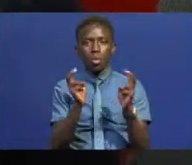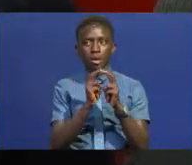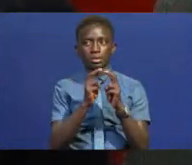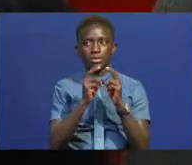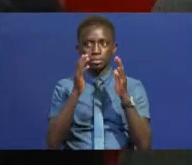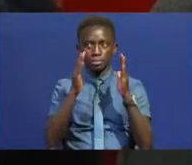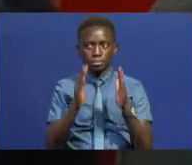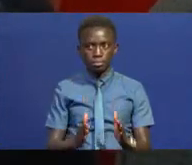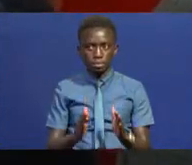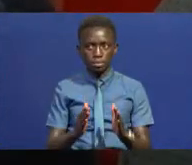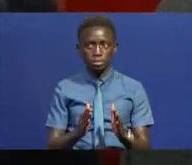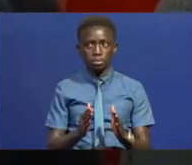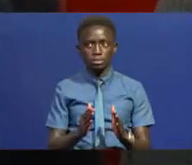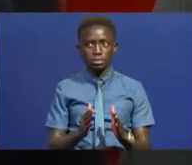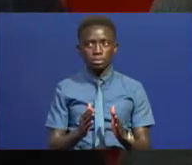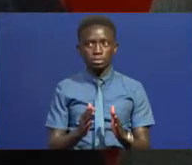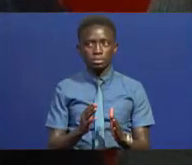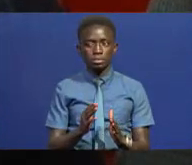Pre-trial mentioned on